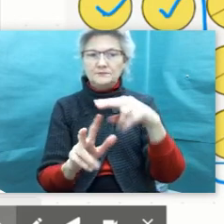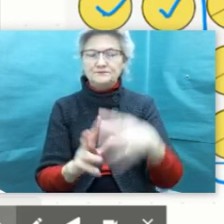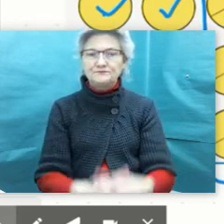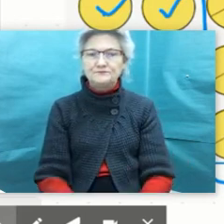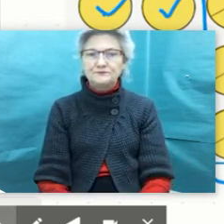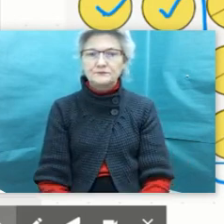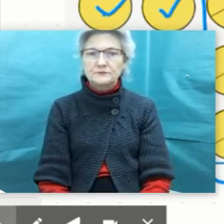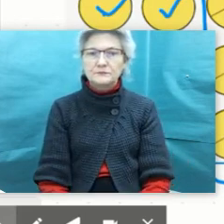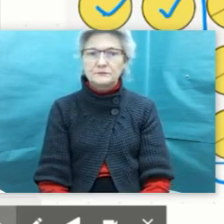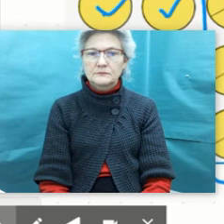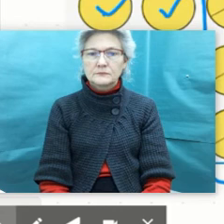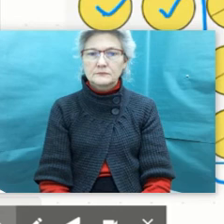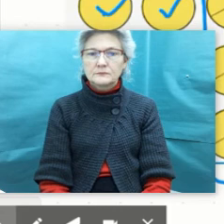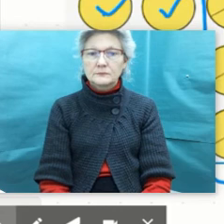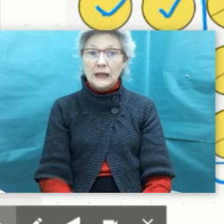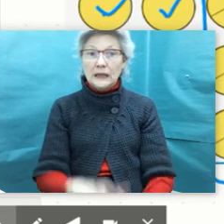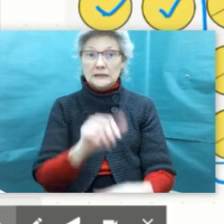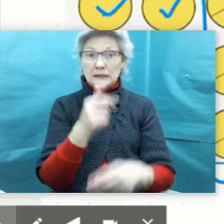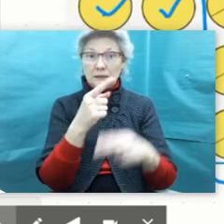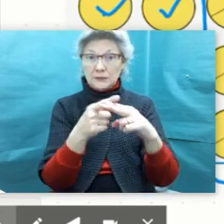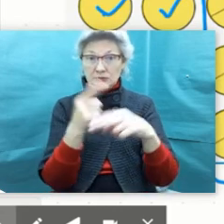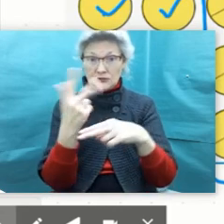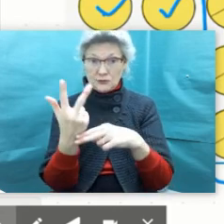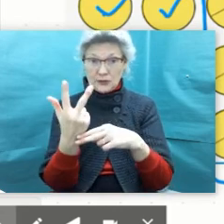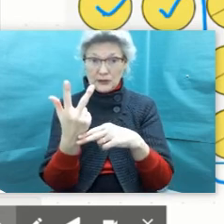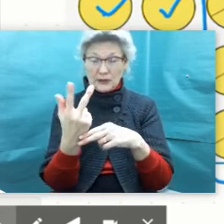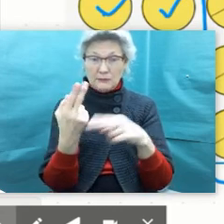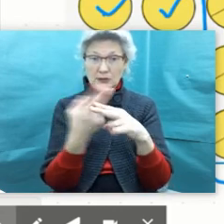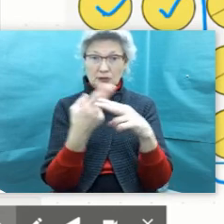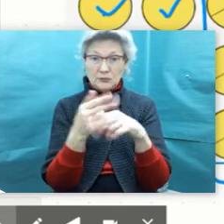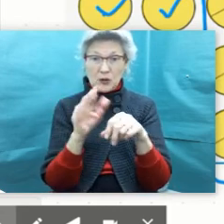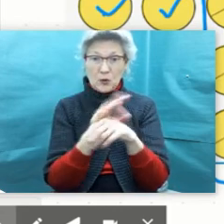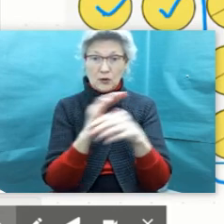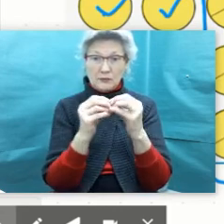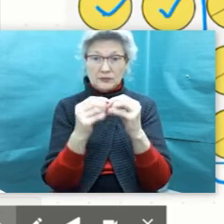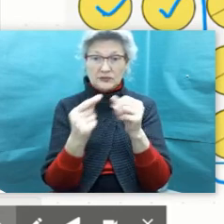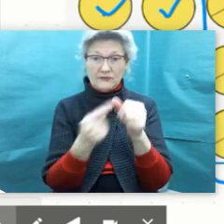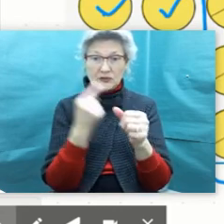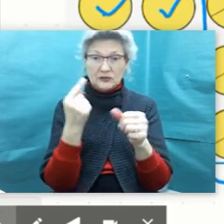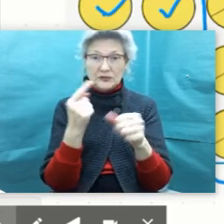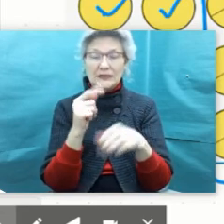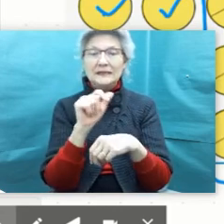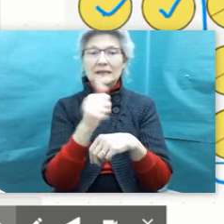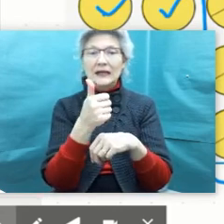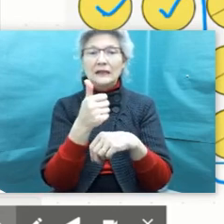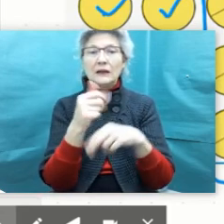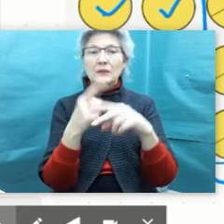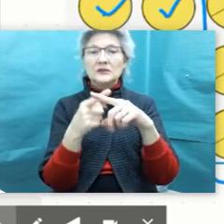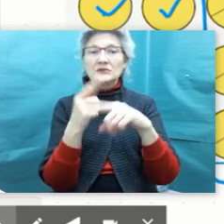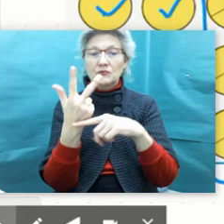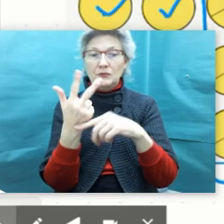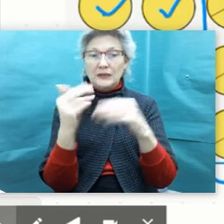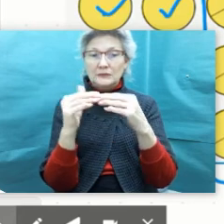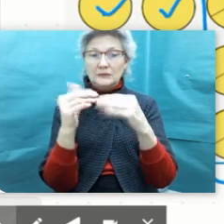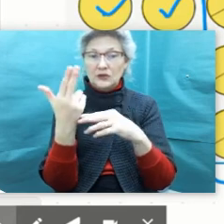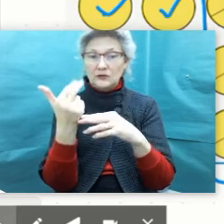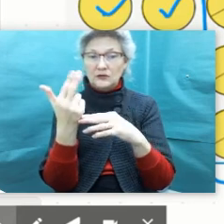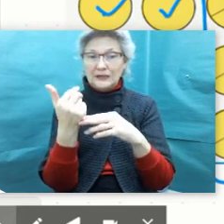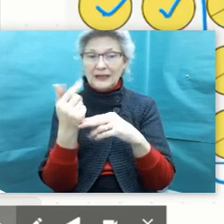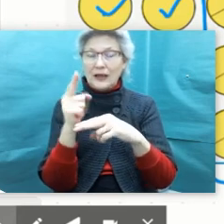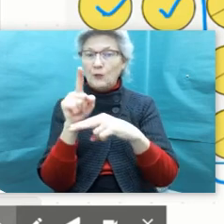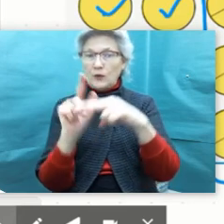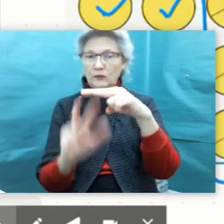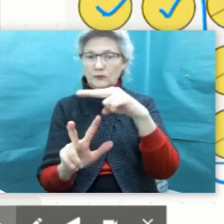10 plus 3 1/3. Well, 10 plus 3, I'm going to use my whole numbers first. 10 plus 3 is 13